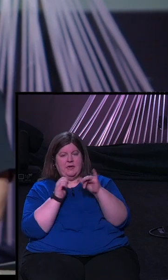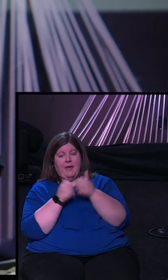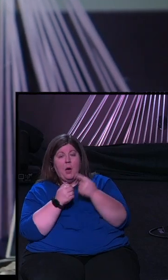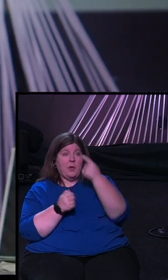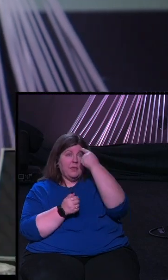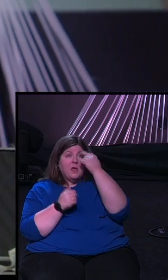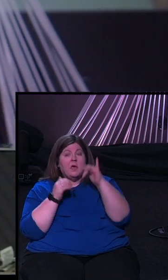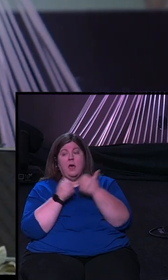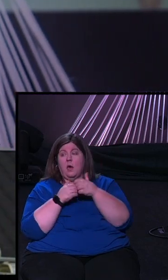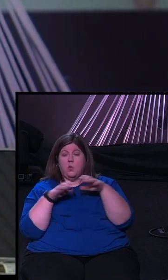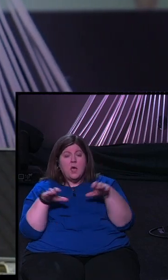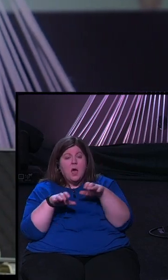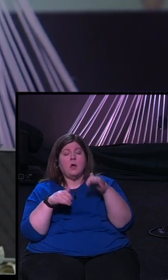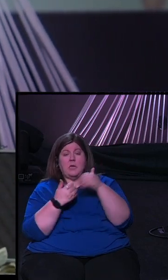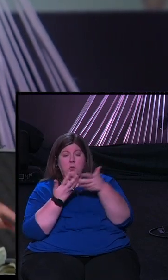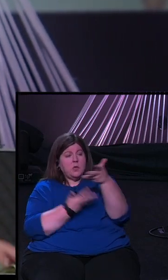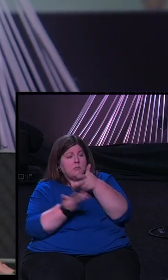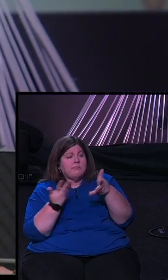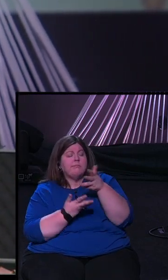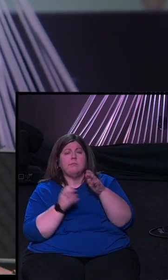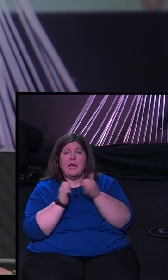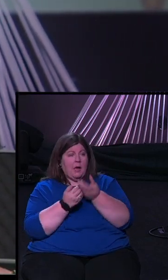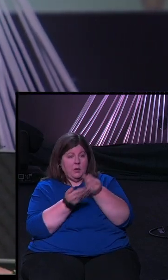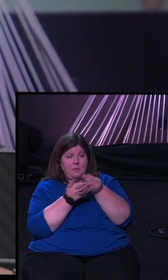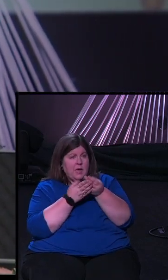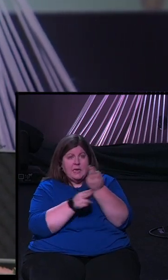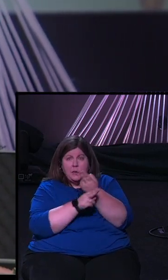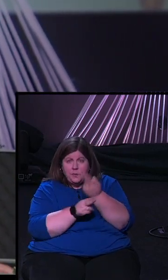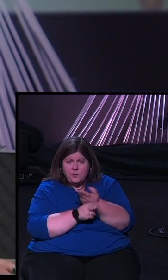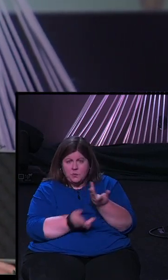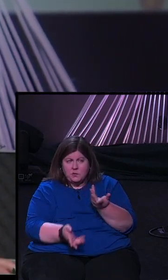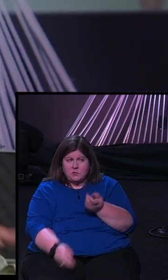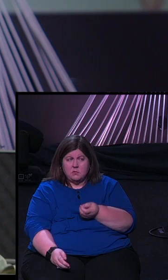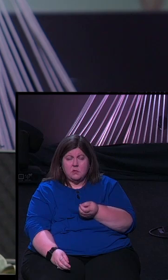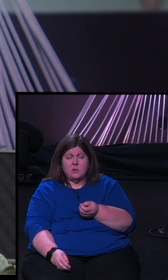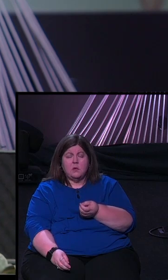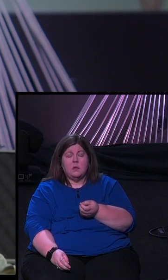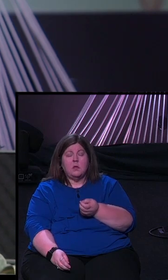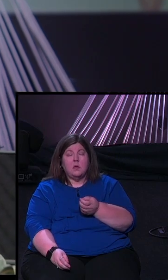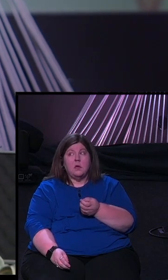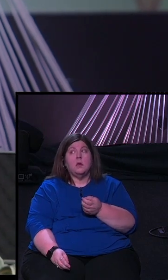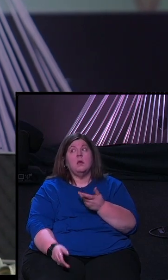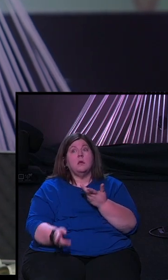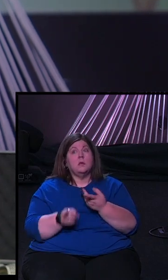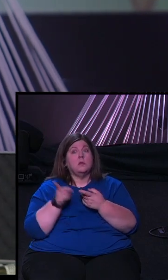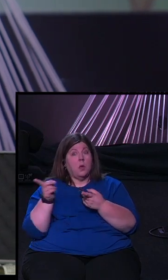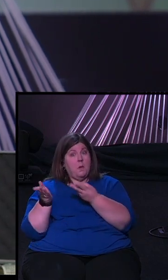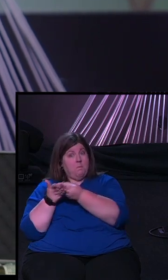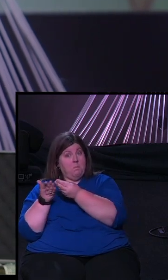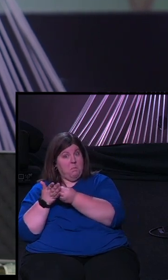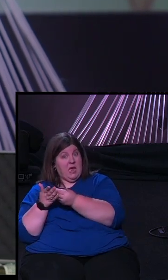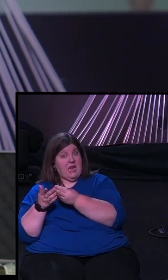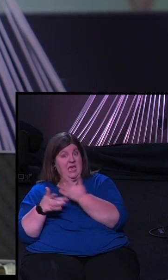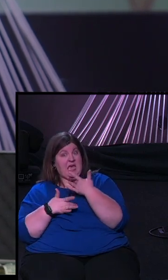how we treat money. And this thing that actually tends to reinforce distance from God and independence from God, when